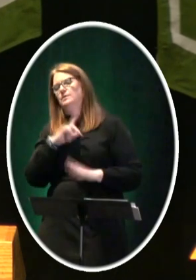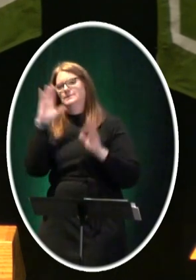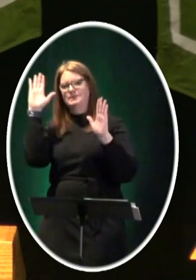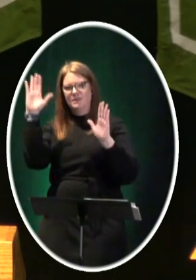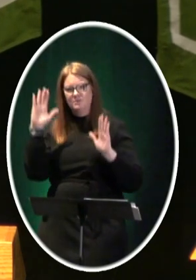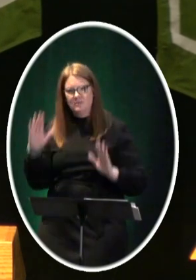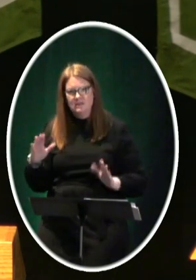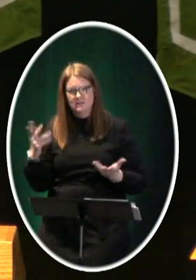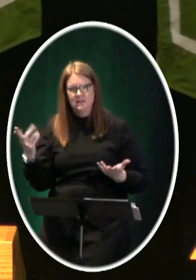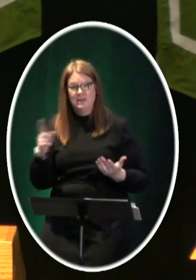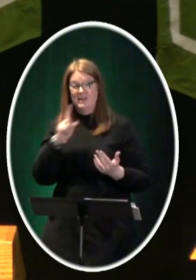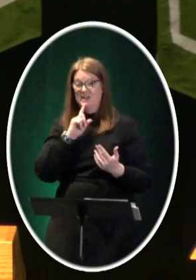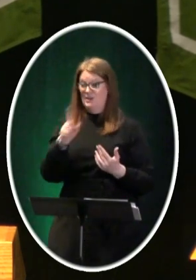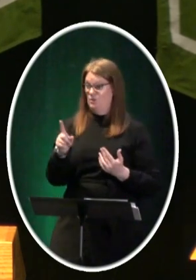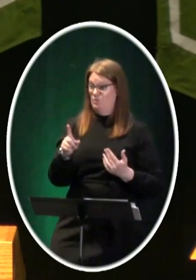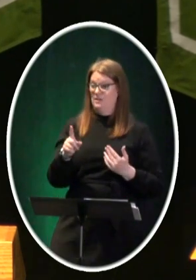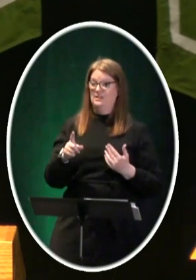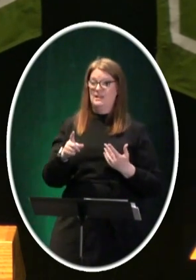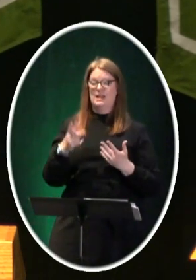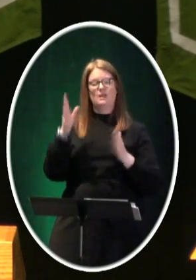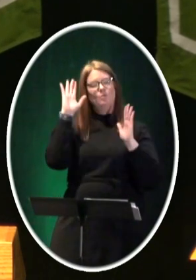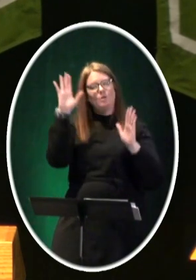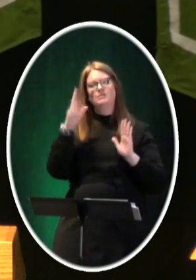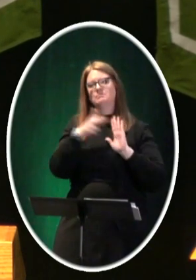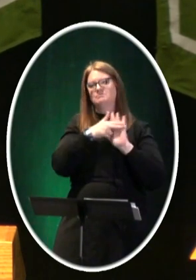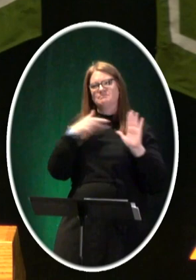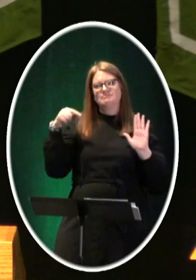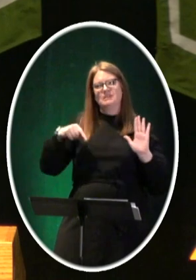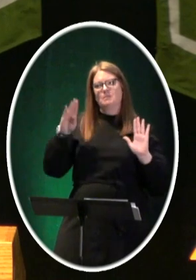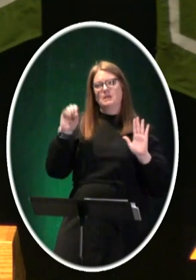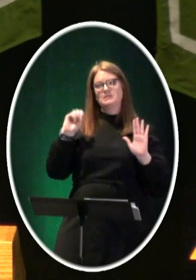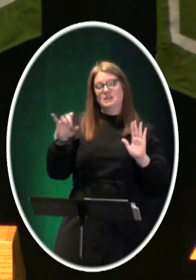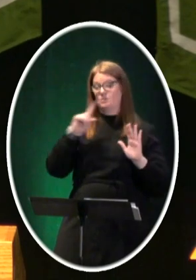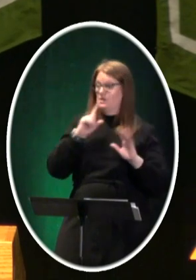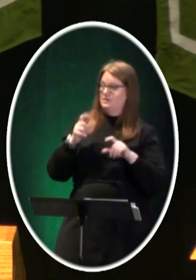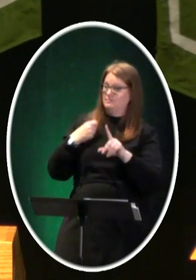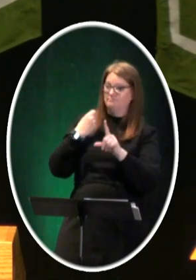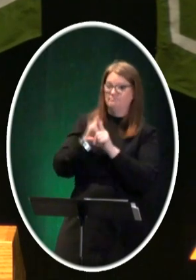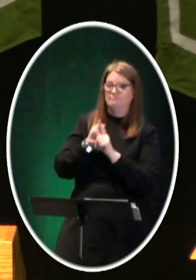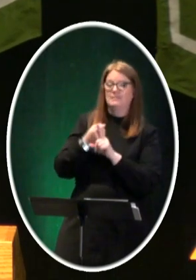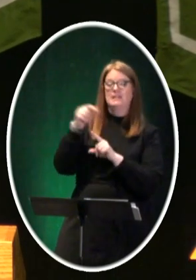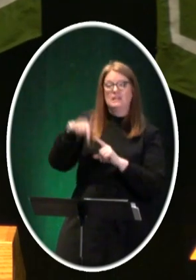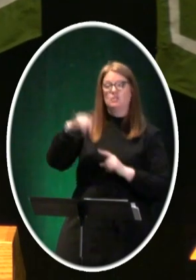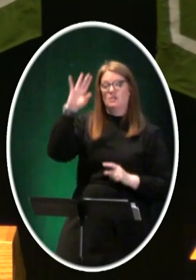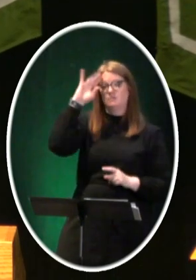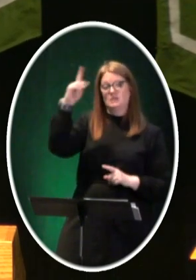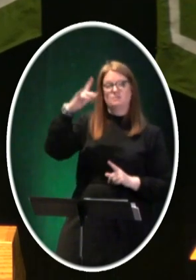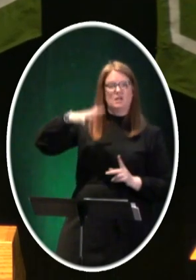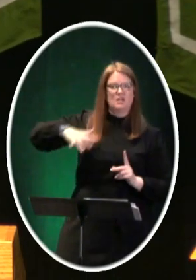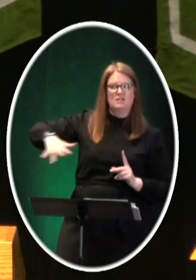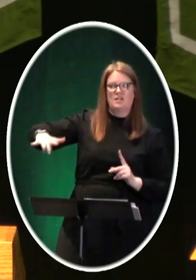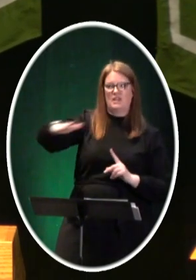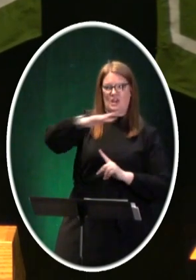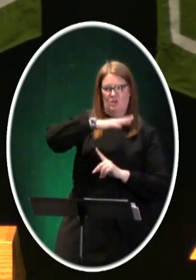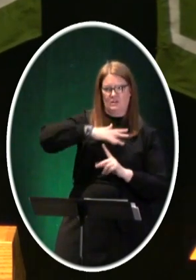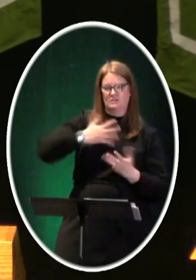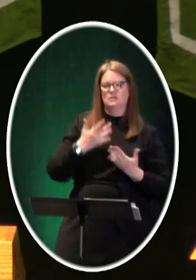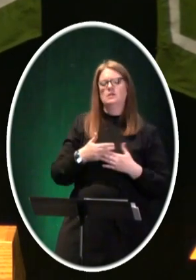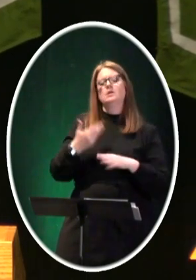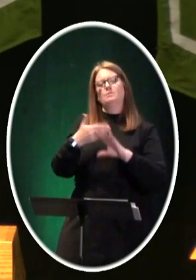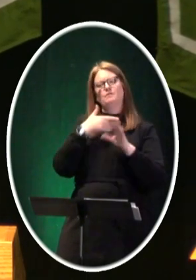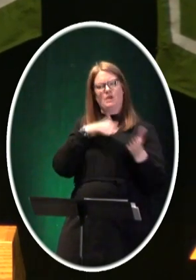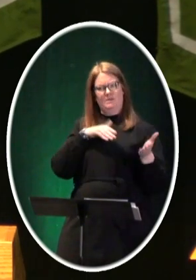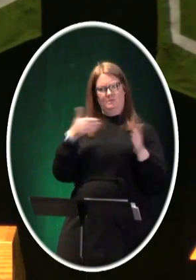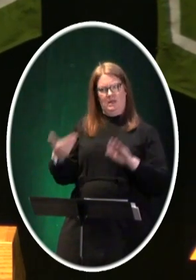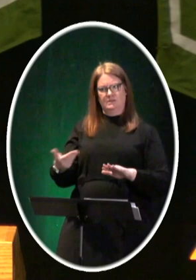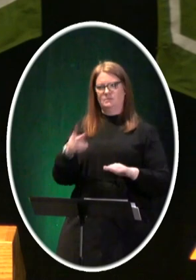not only left a legacy at BSC, but had an overall impact on Bismarck and the surrounding areas. Before he passed, he